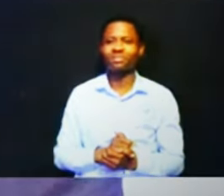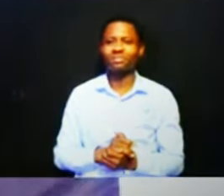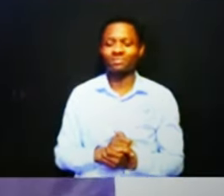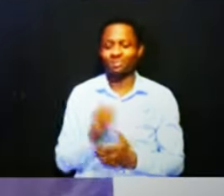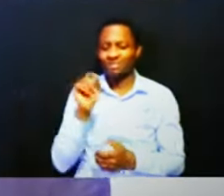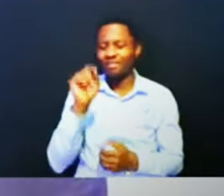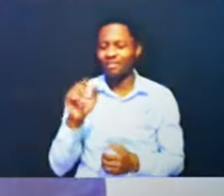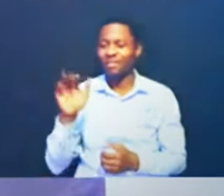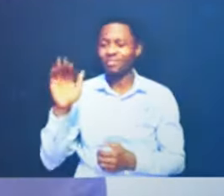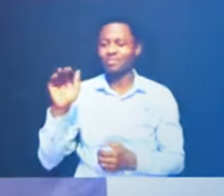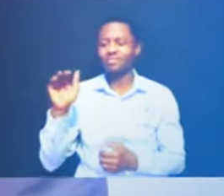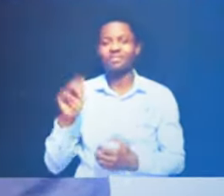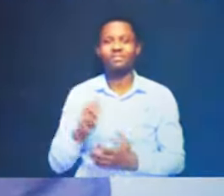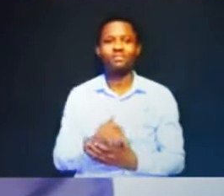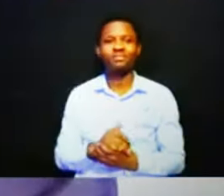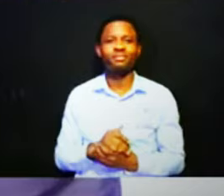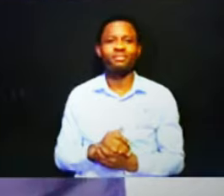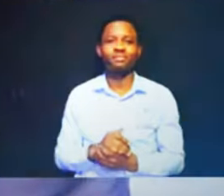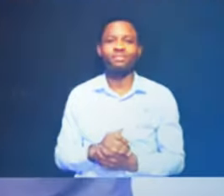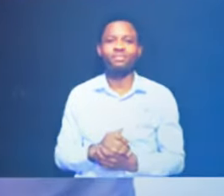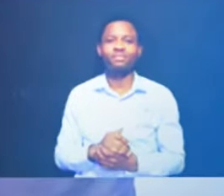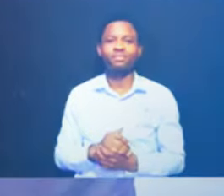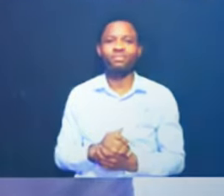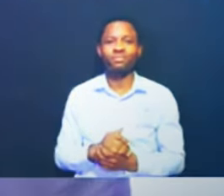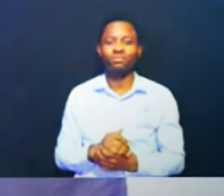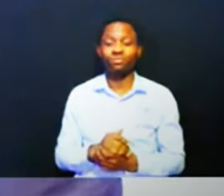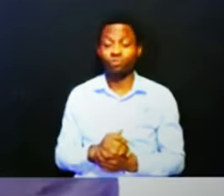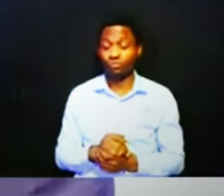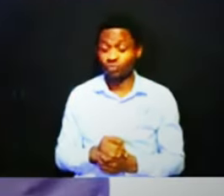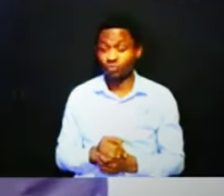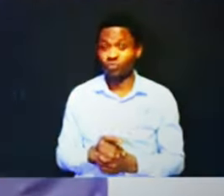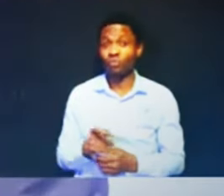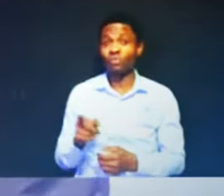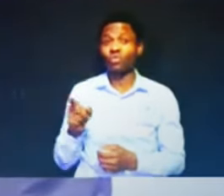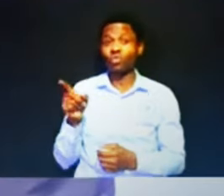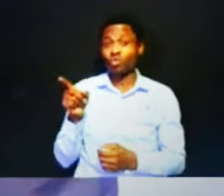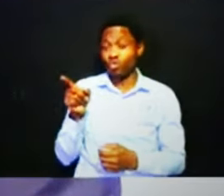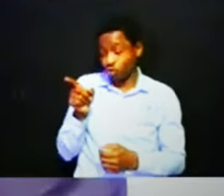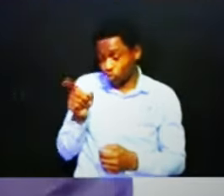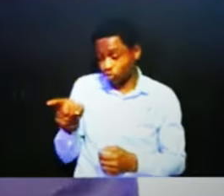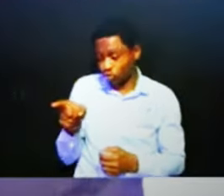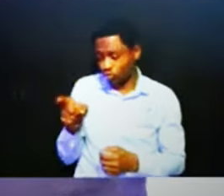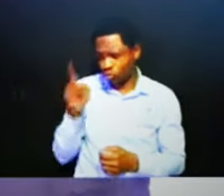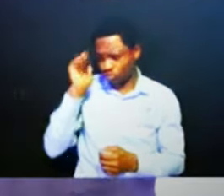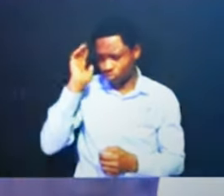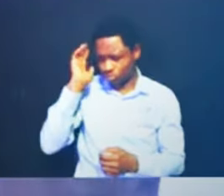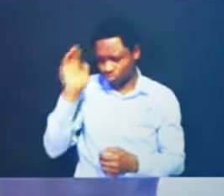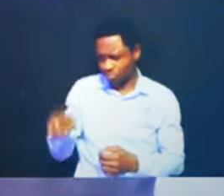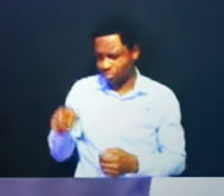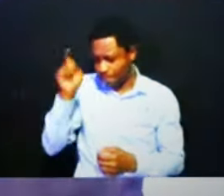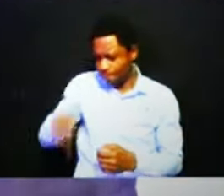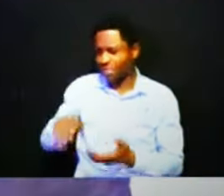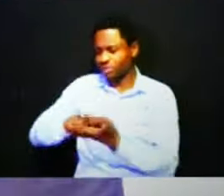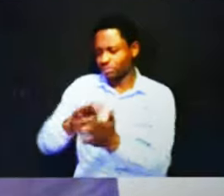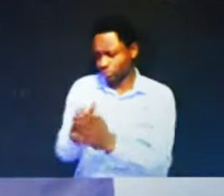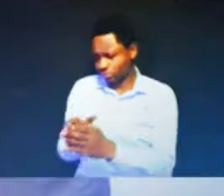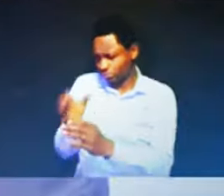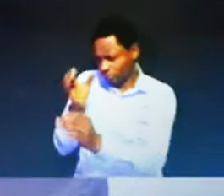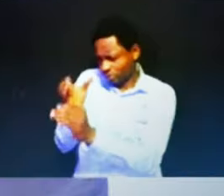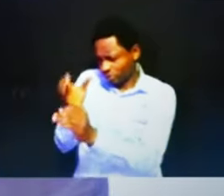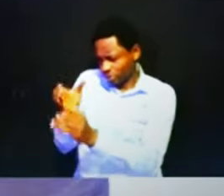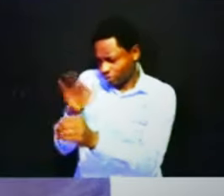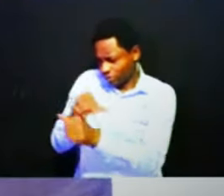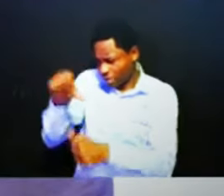Verse 15. It was a dunum. You too should be on your guard against him, the same